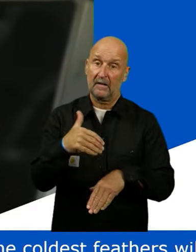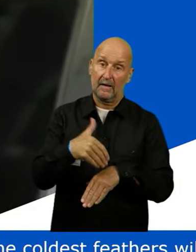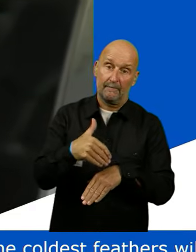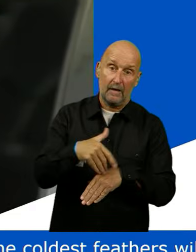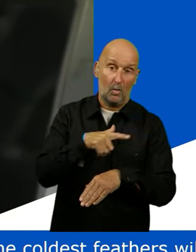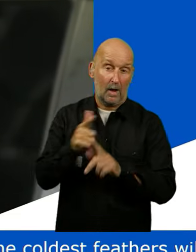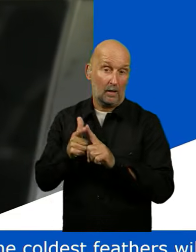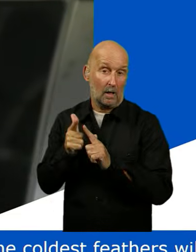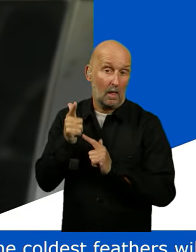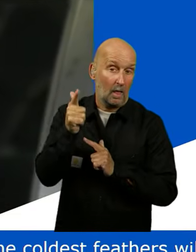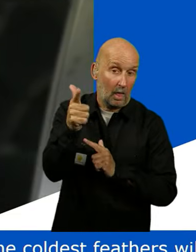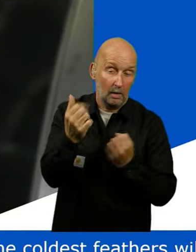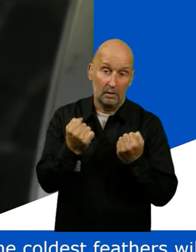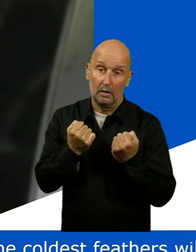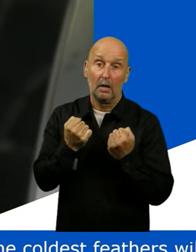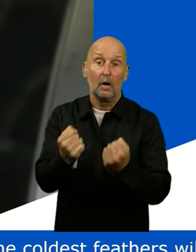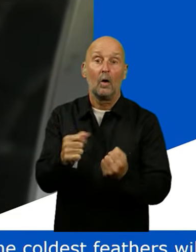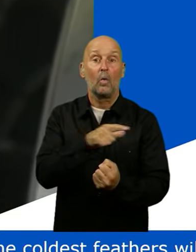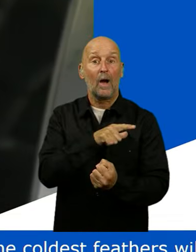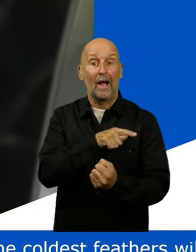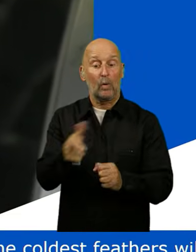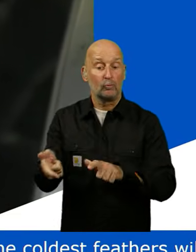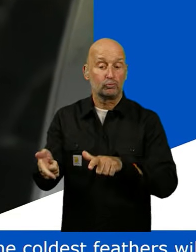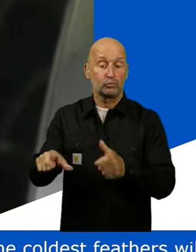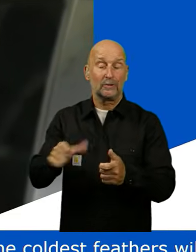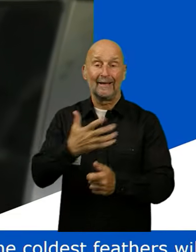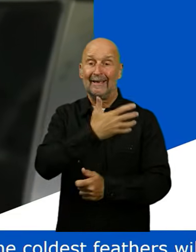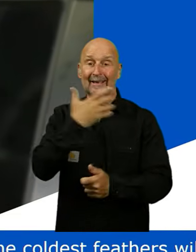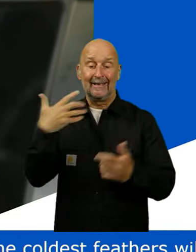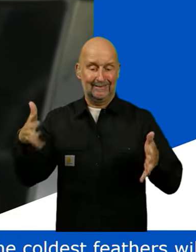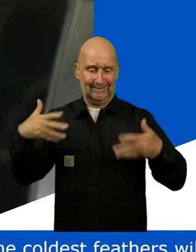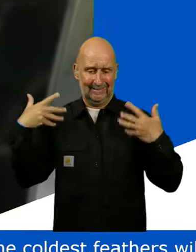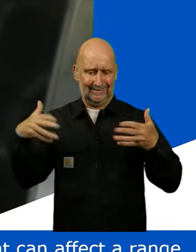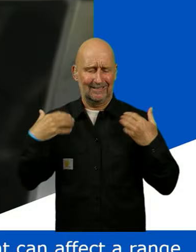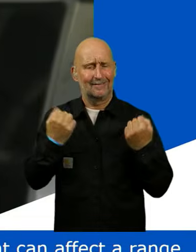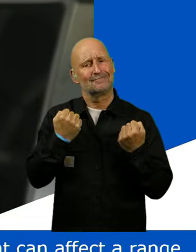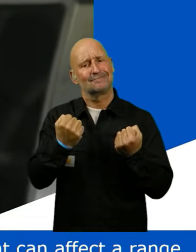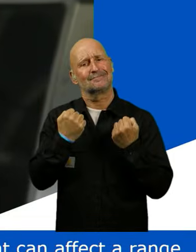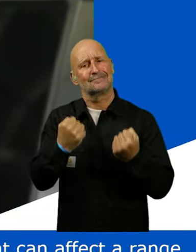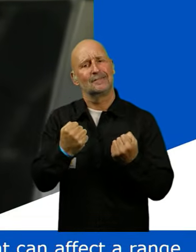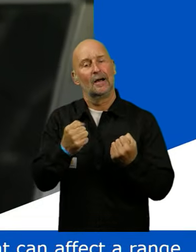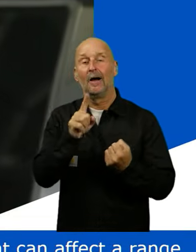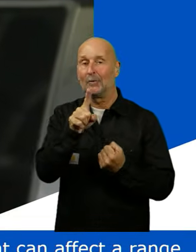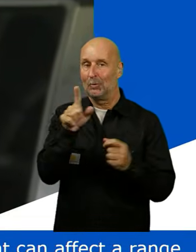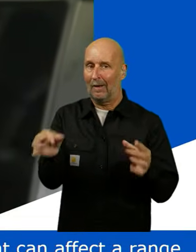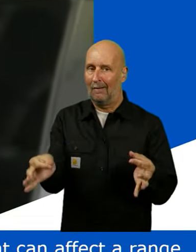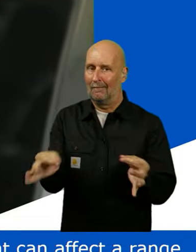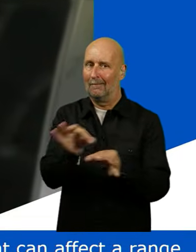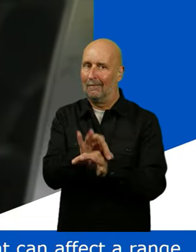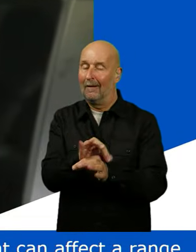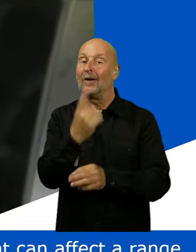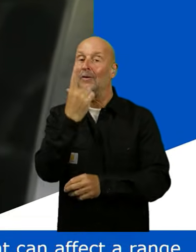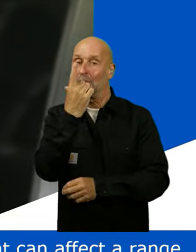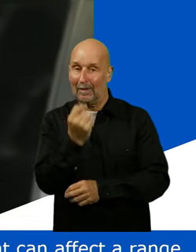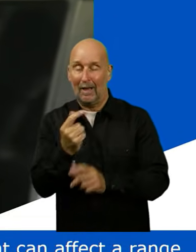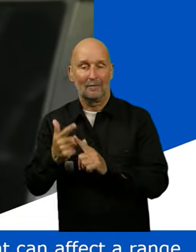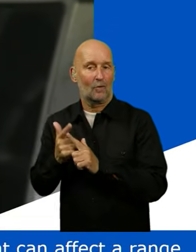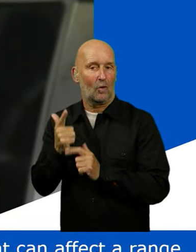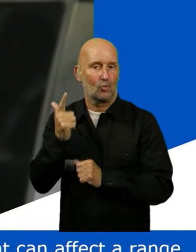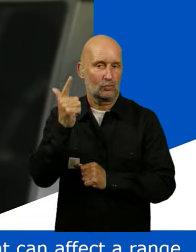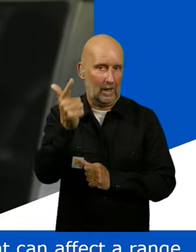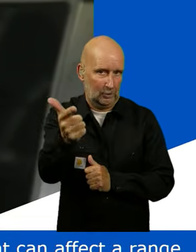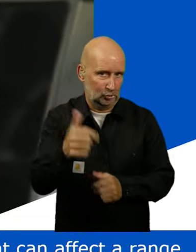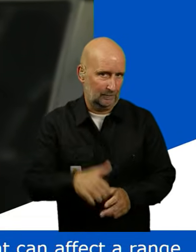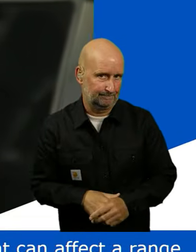range of a vehicle is also having the heating on as well. But there are things that you can put in place to help with the range of a car. Things